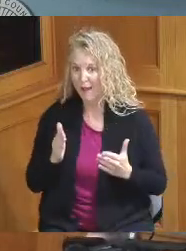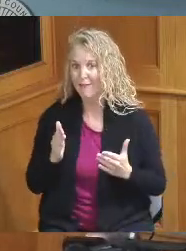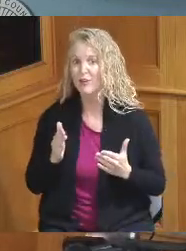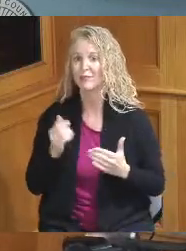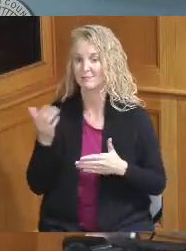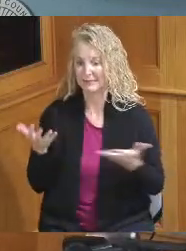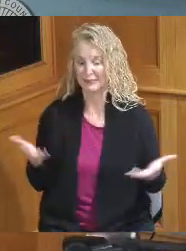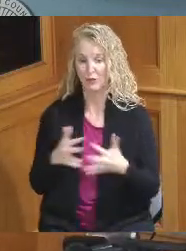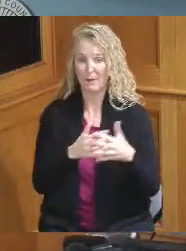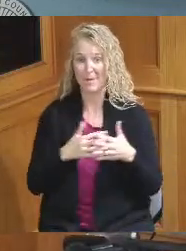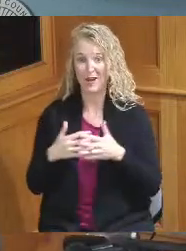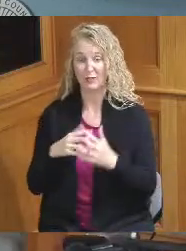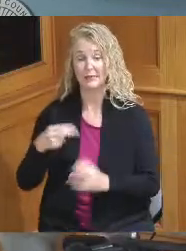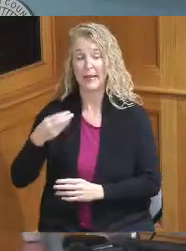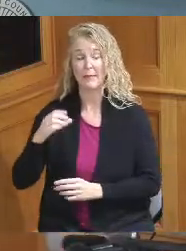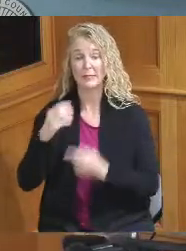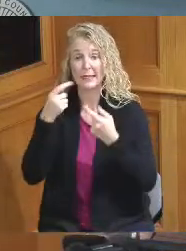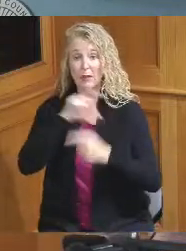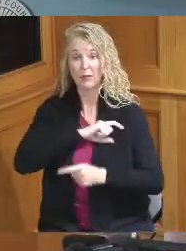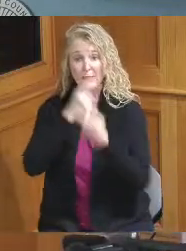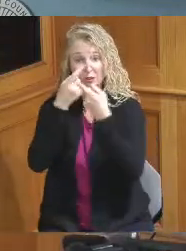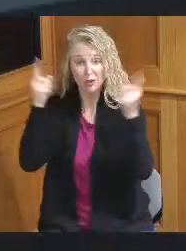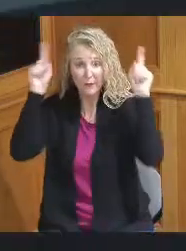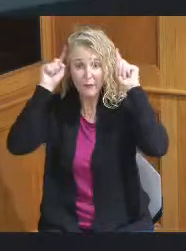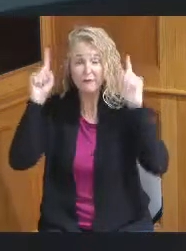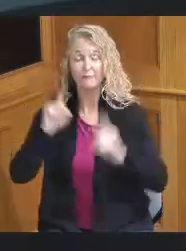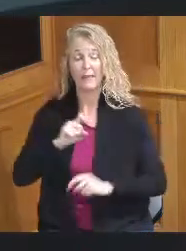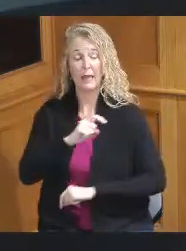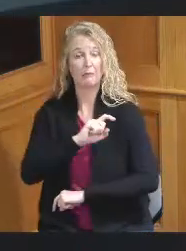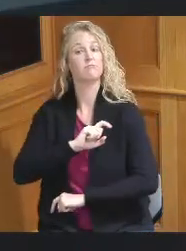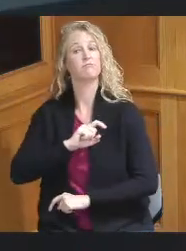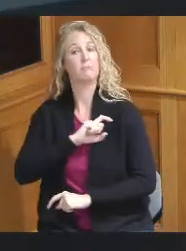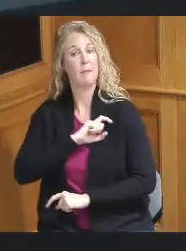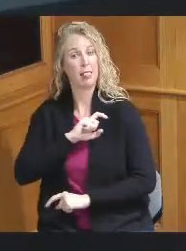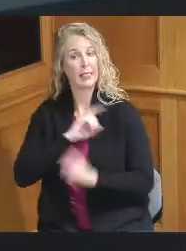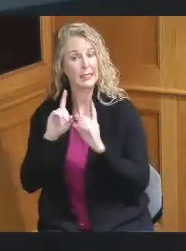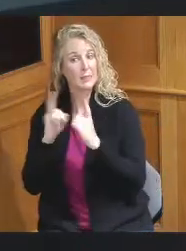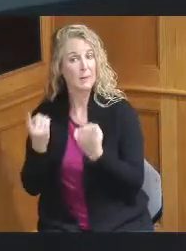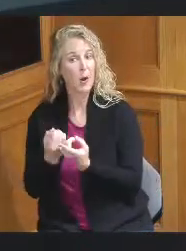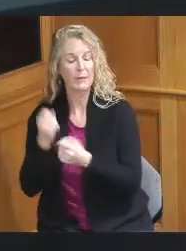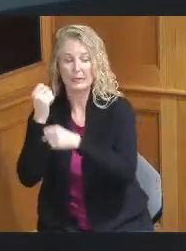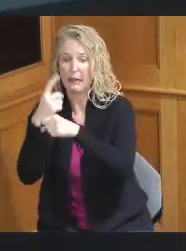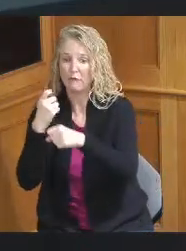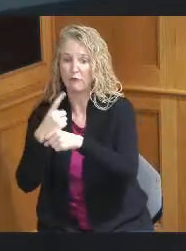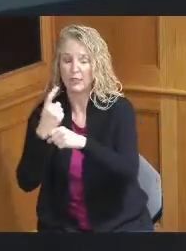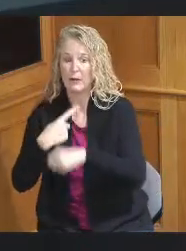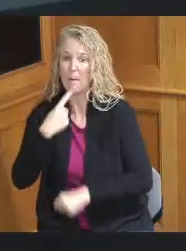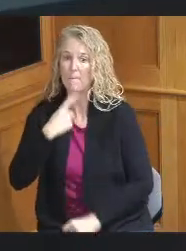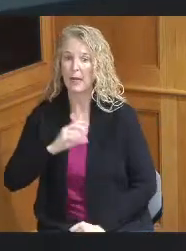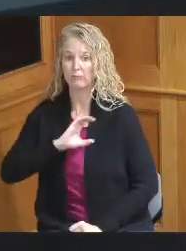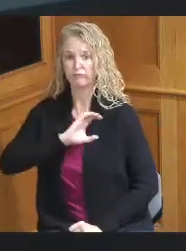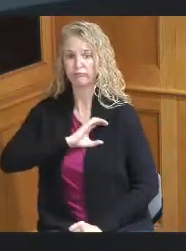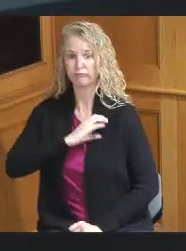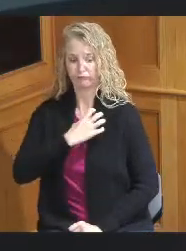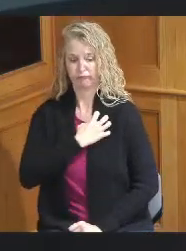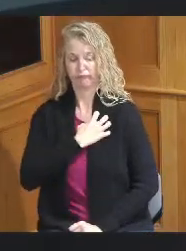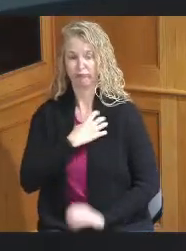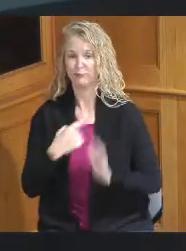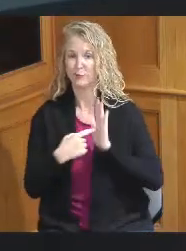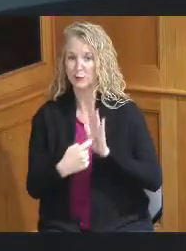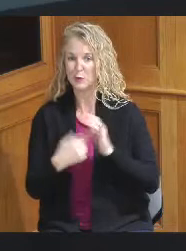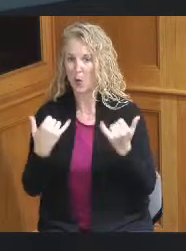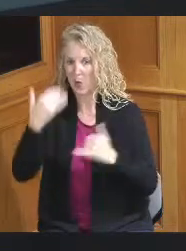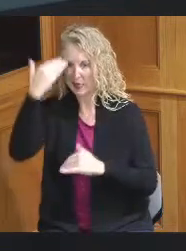the Hamilton County Sheriff and Cincinnati Police Department wear pink badges yearly in support of Breast Cancer Awareness